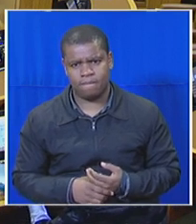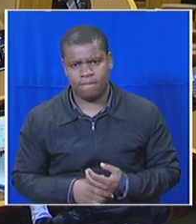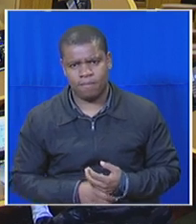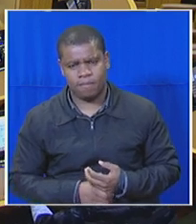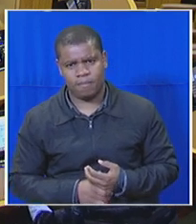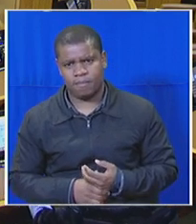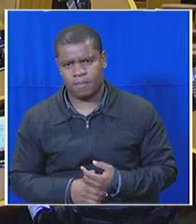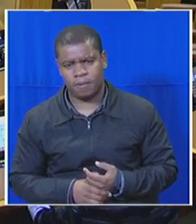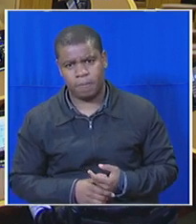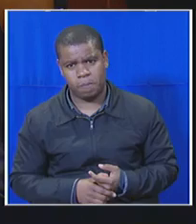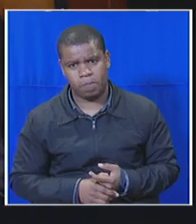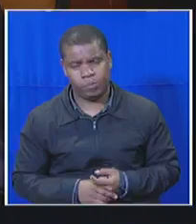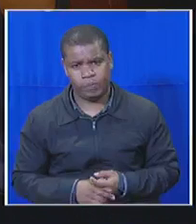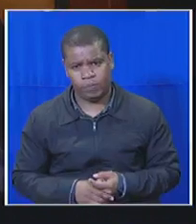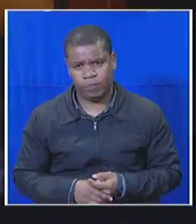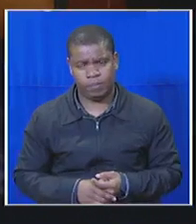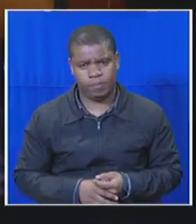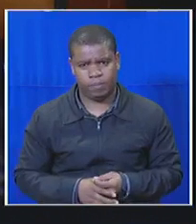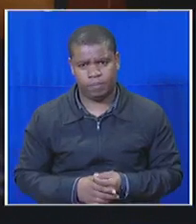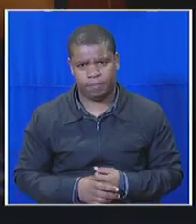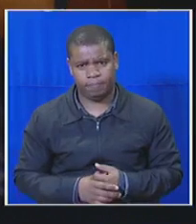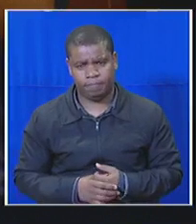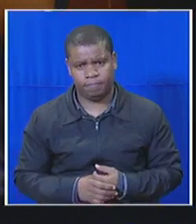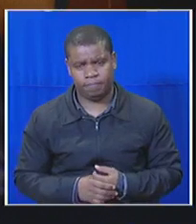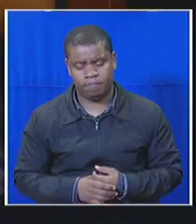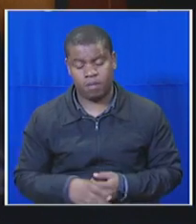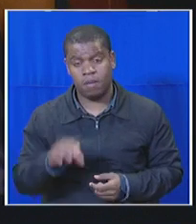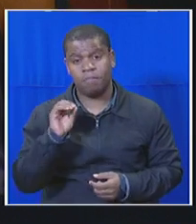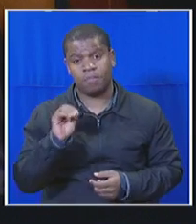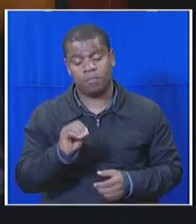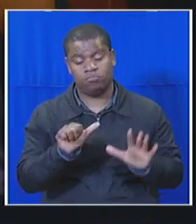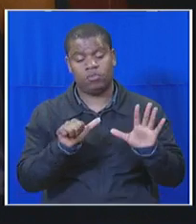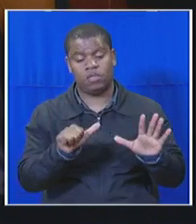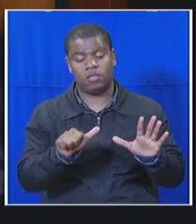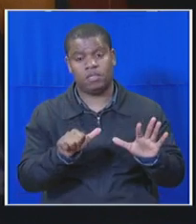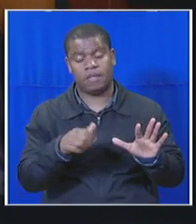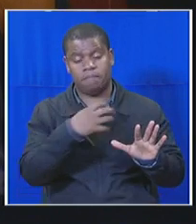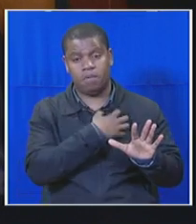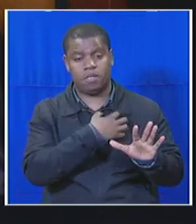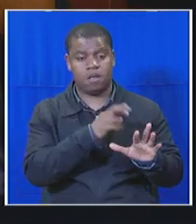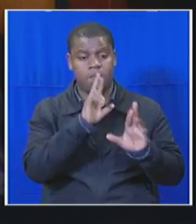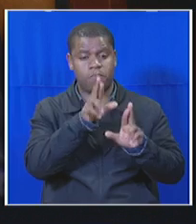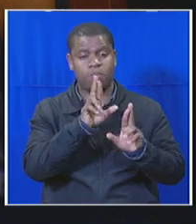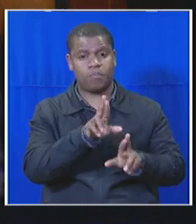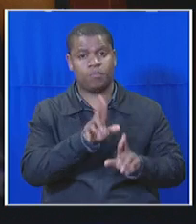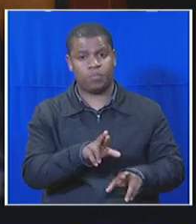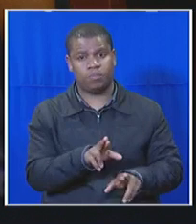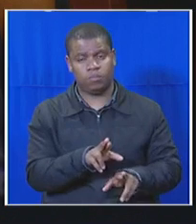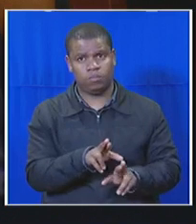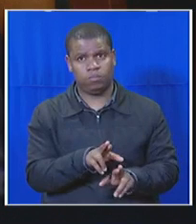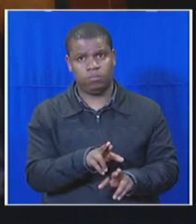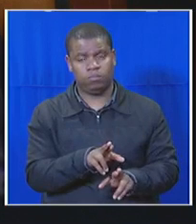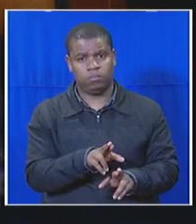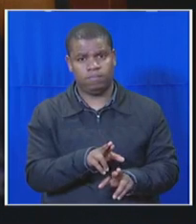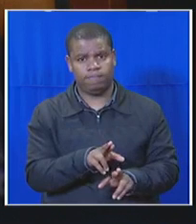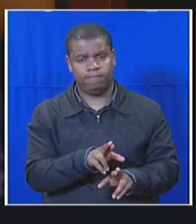Honourable Members, there are 6 ministerial response opportunities.